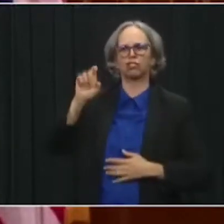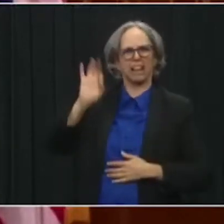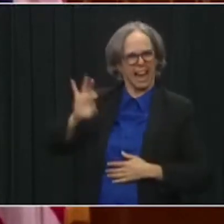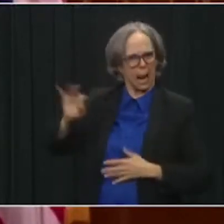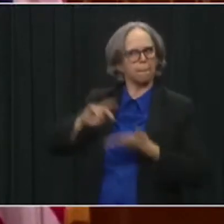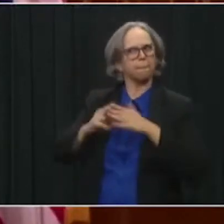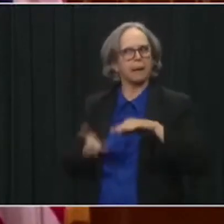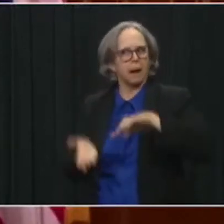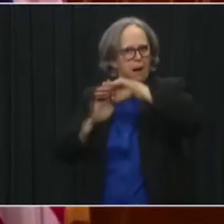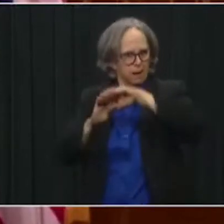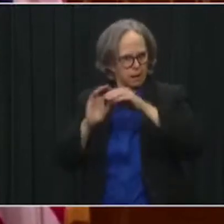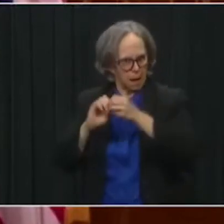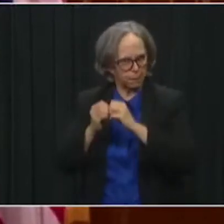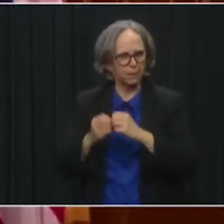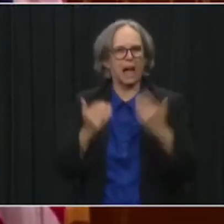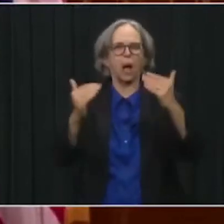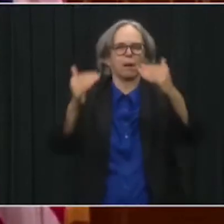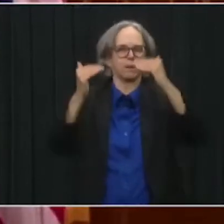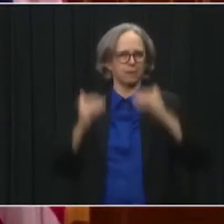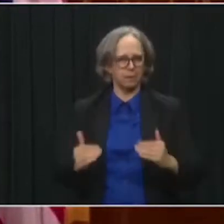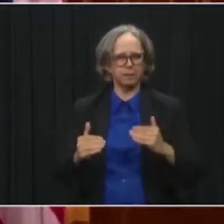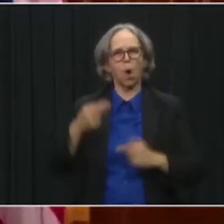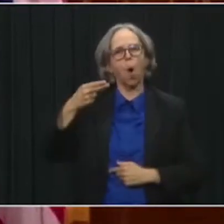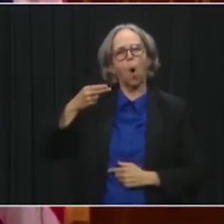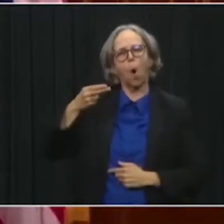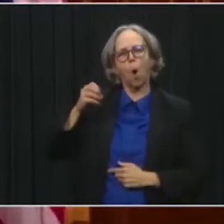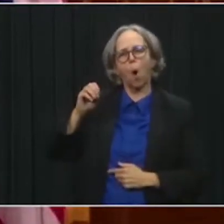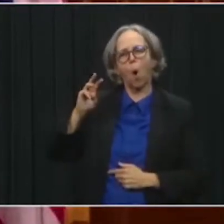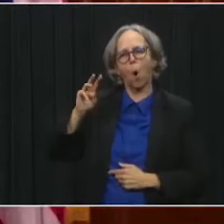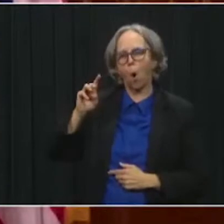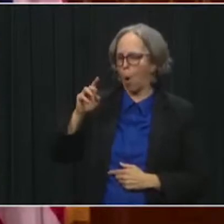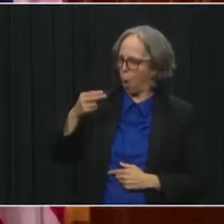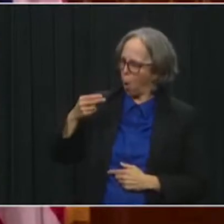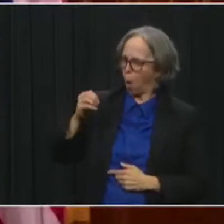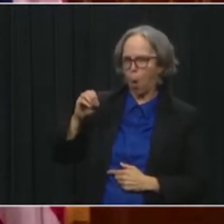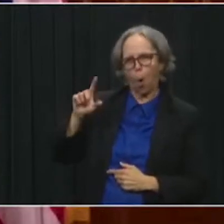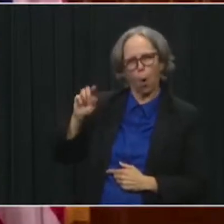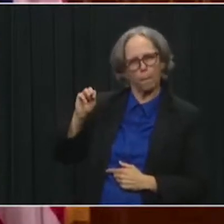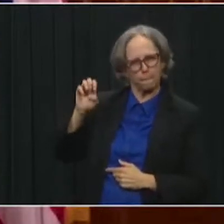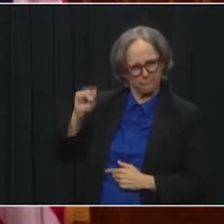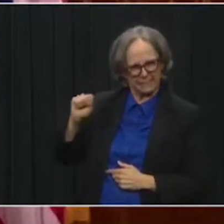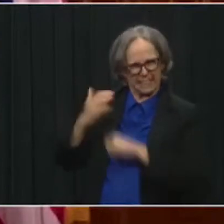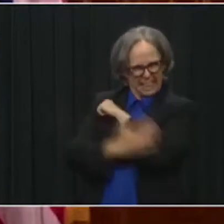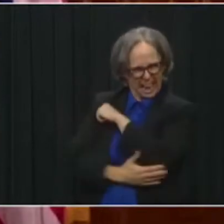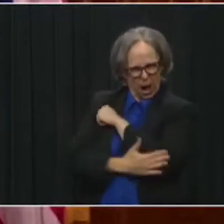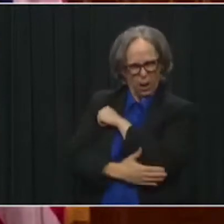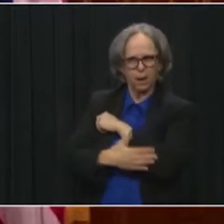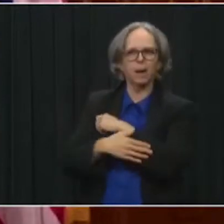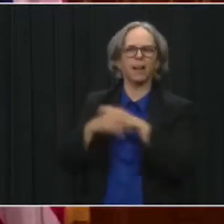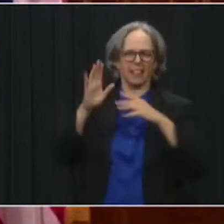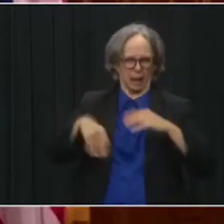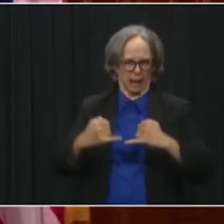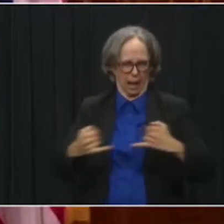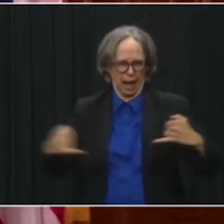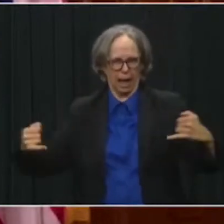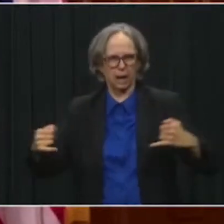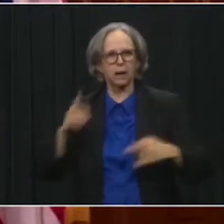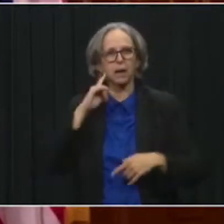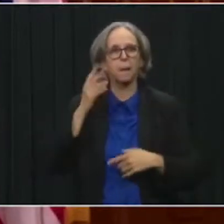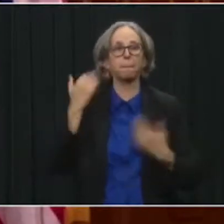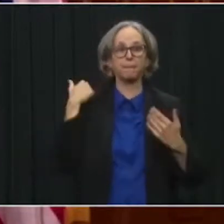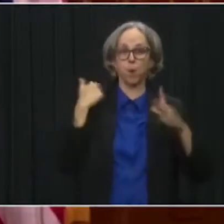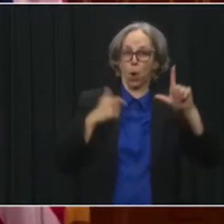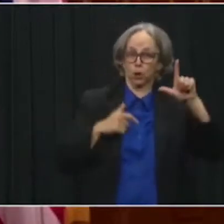Finally, Holmes County, which has given the fewest vaccinations in the state, is the bottom line. They jumped from 24 vaccinations